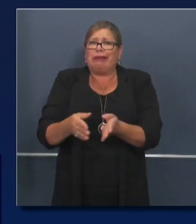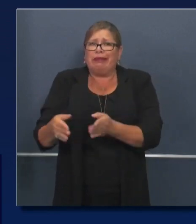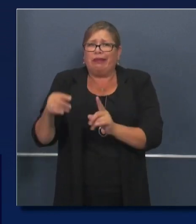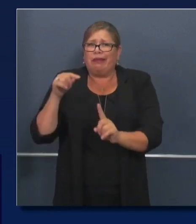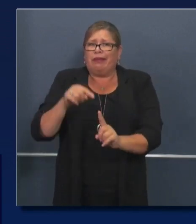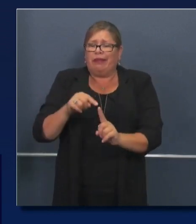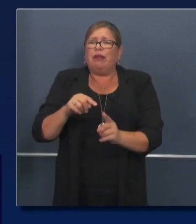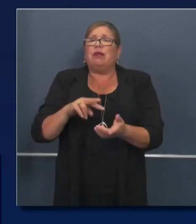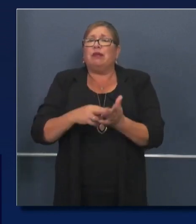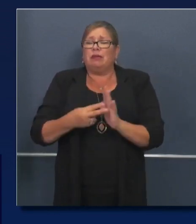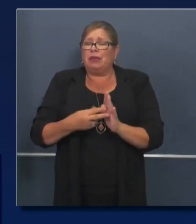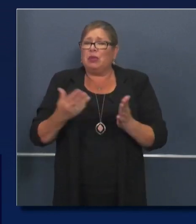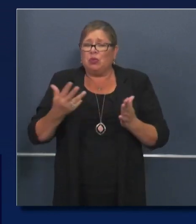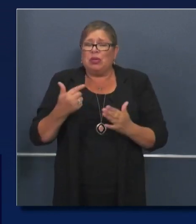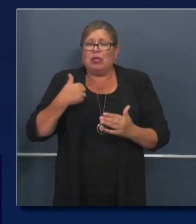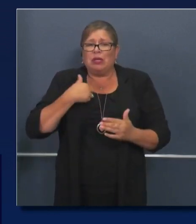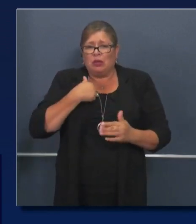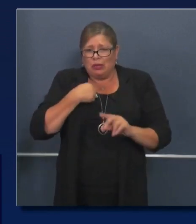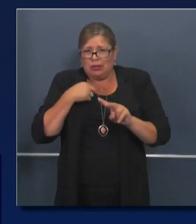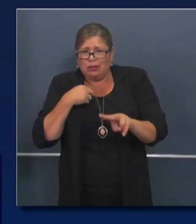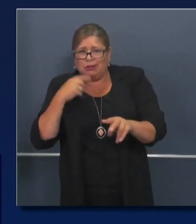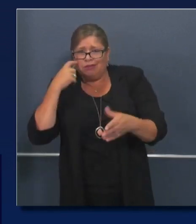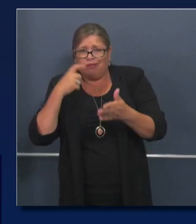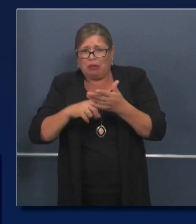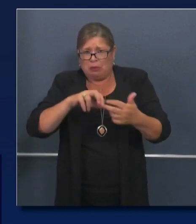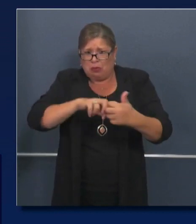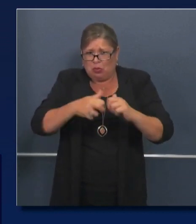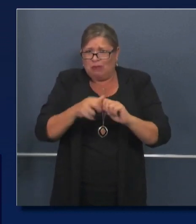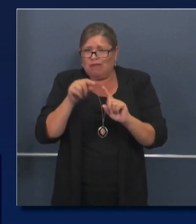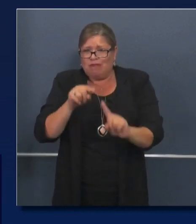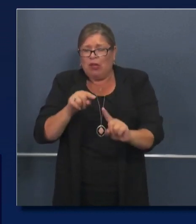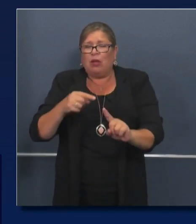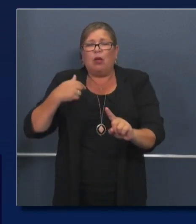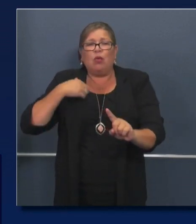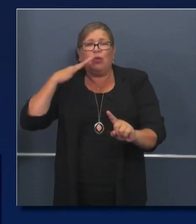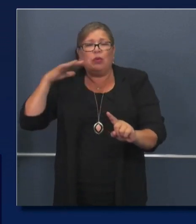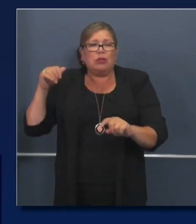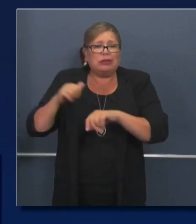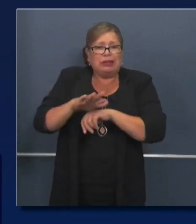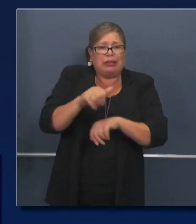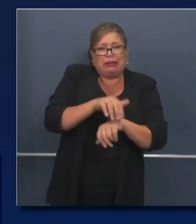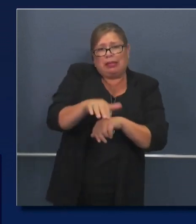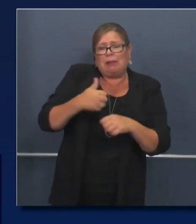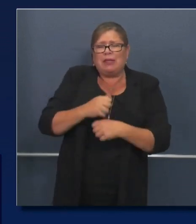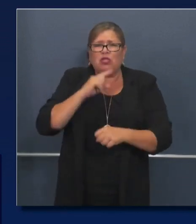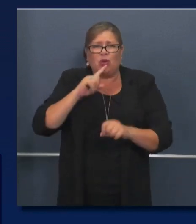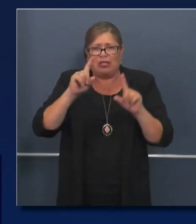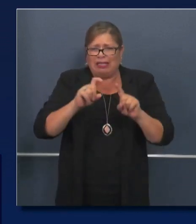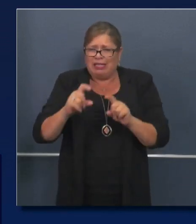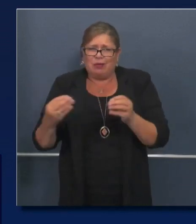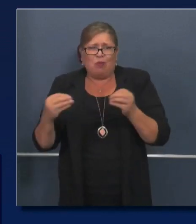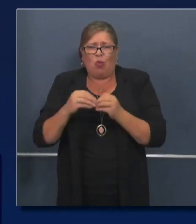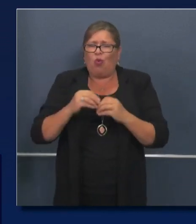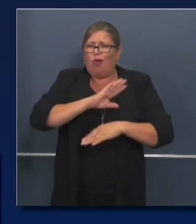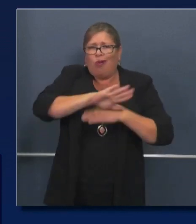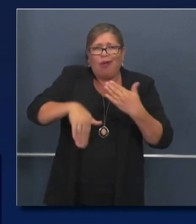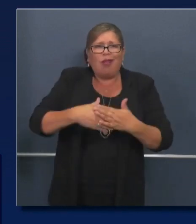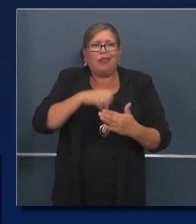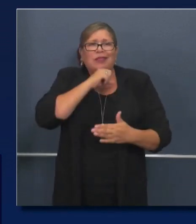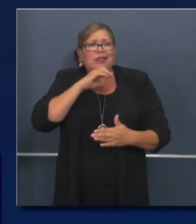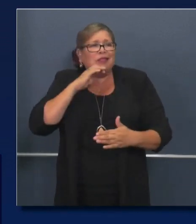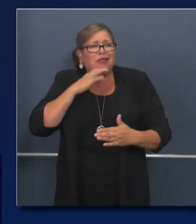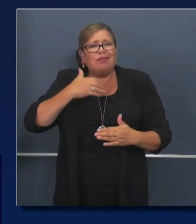are working hard with the county to ensure that we get that testing into those sites, and that we look at the